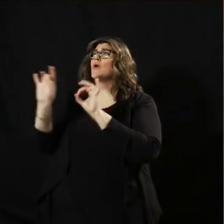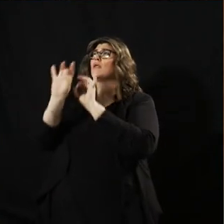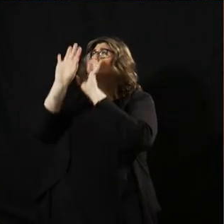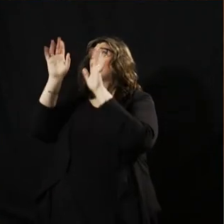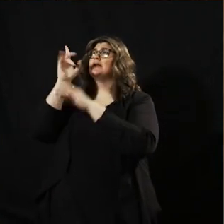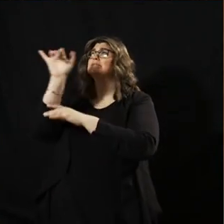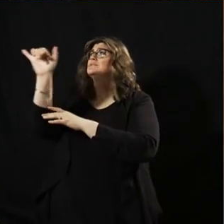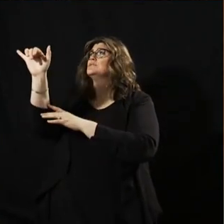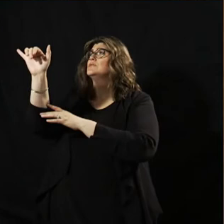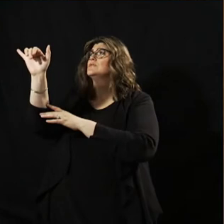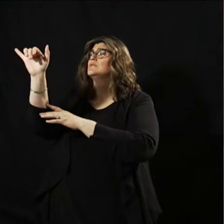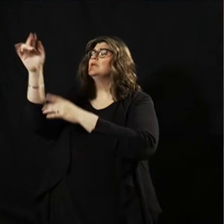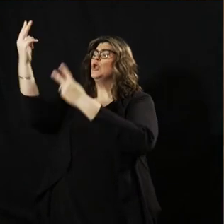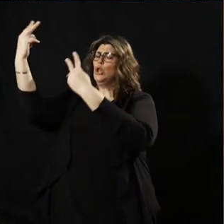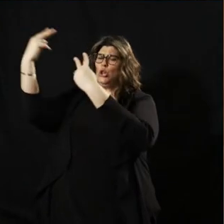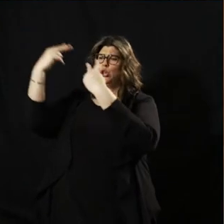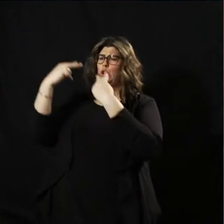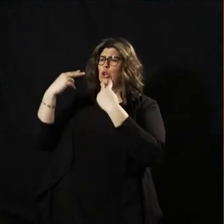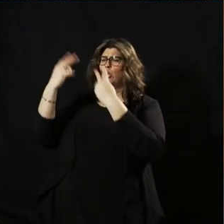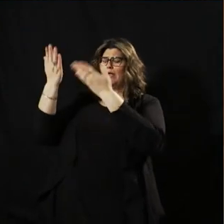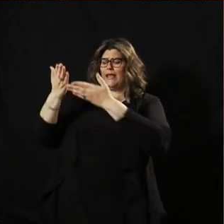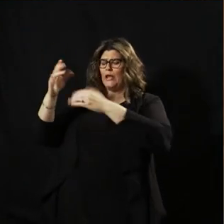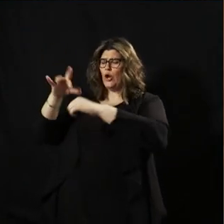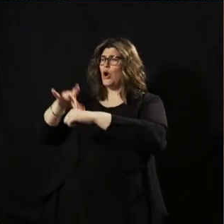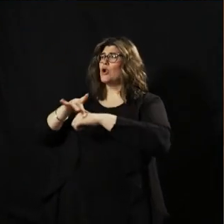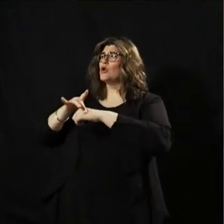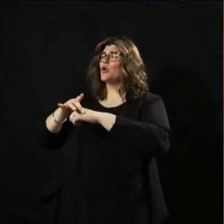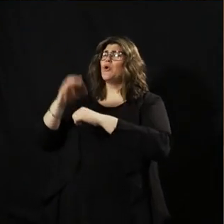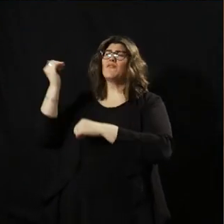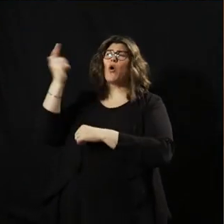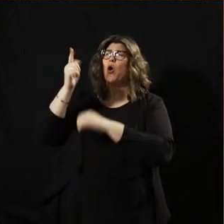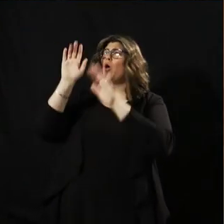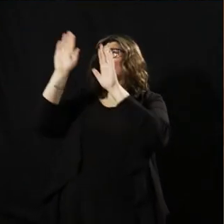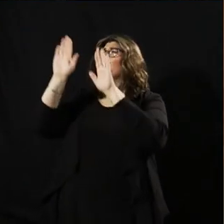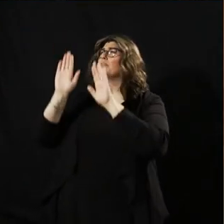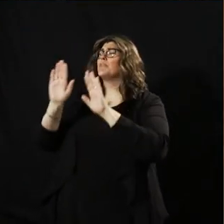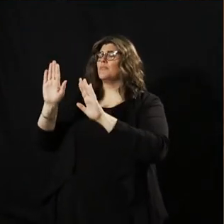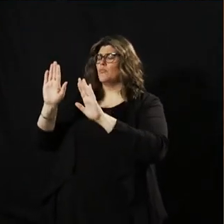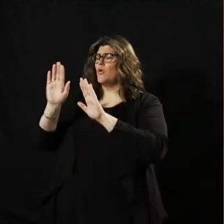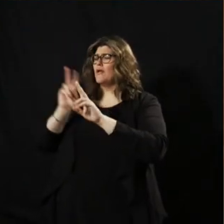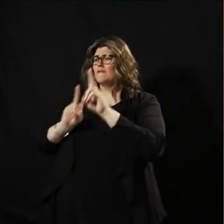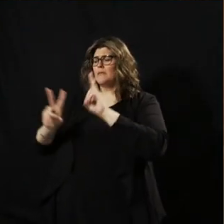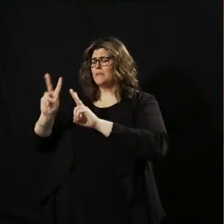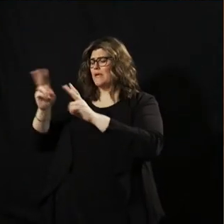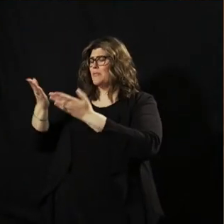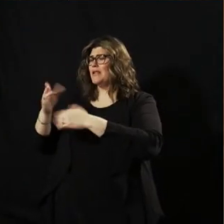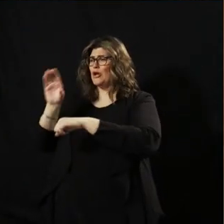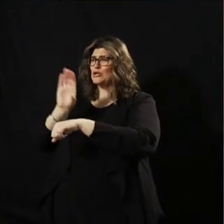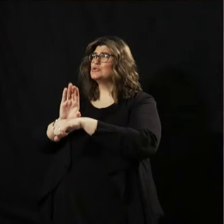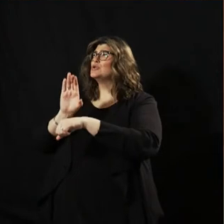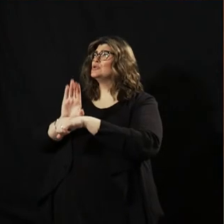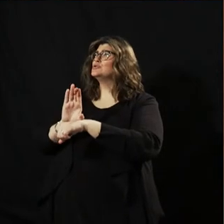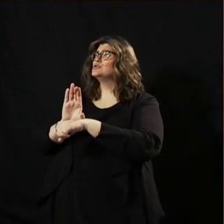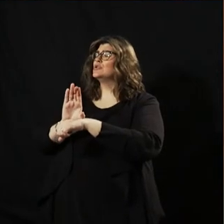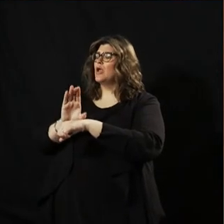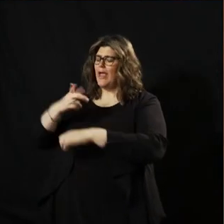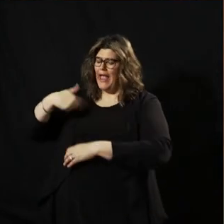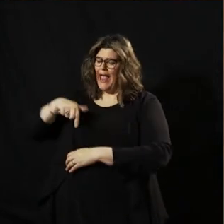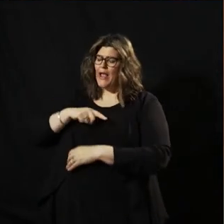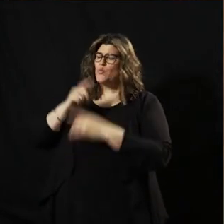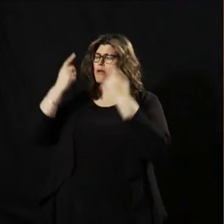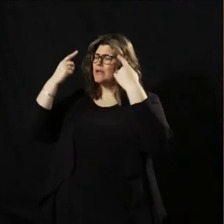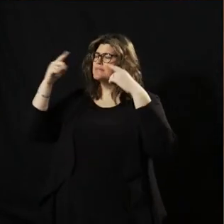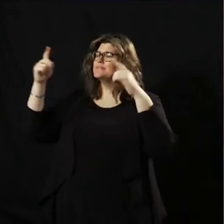with favor on the wondrous mystery of the whole church and serenely accomplish the work of